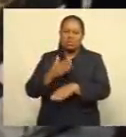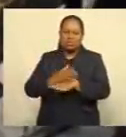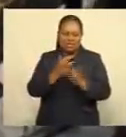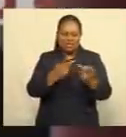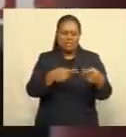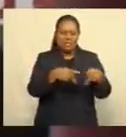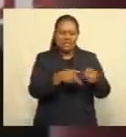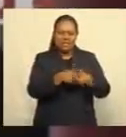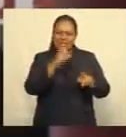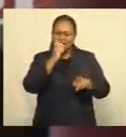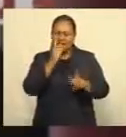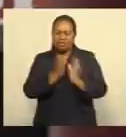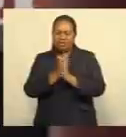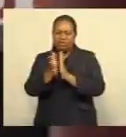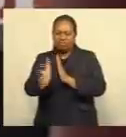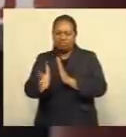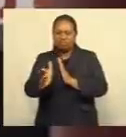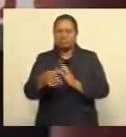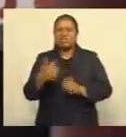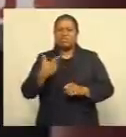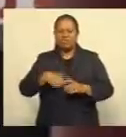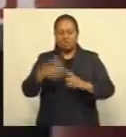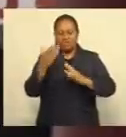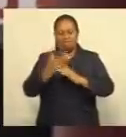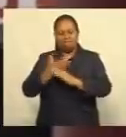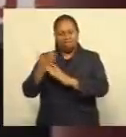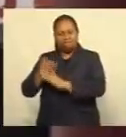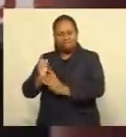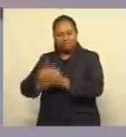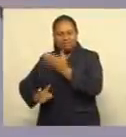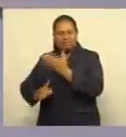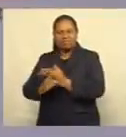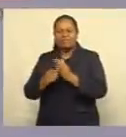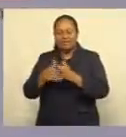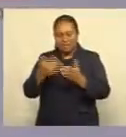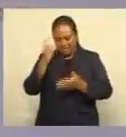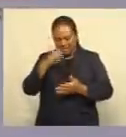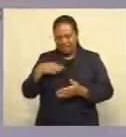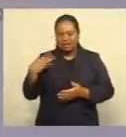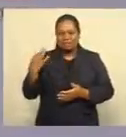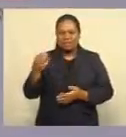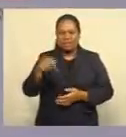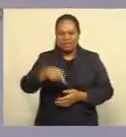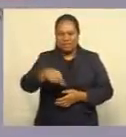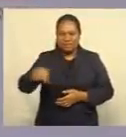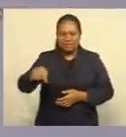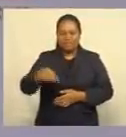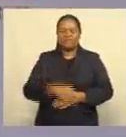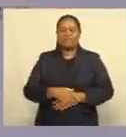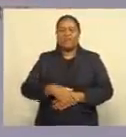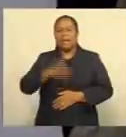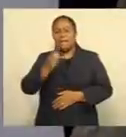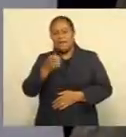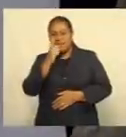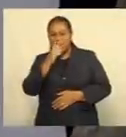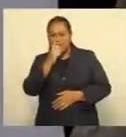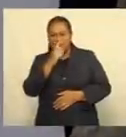where their workplace has closed for the lockdown period will be eligible. However, members in the containment area currently